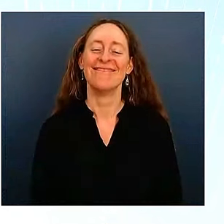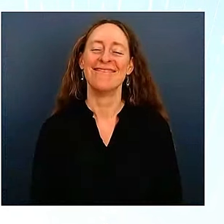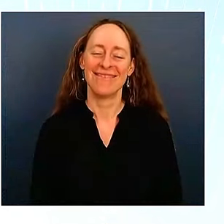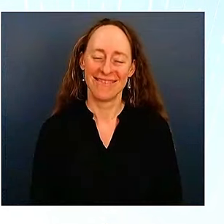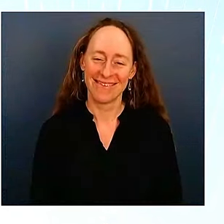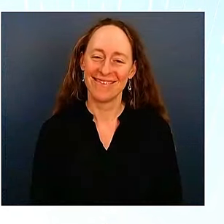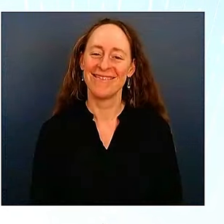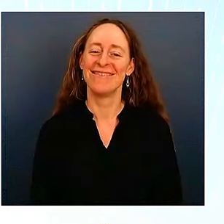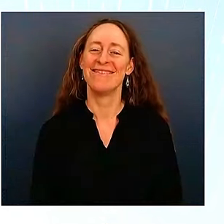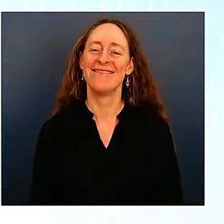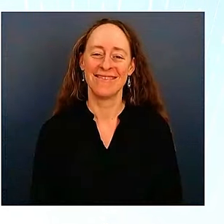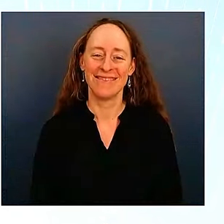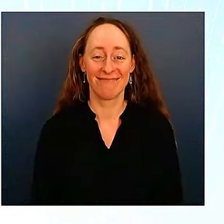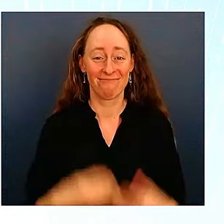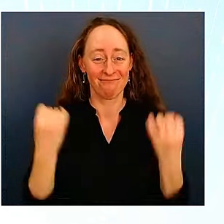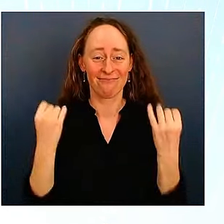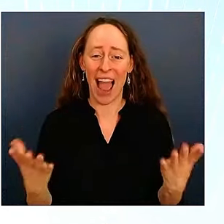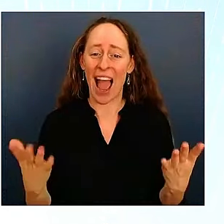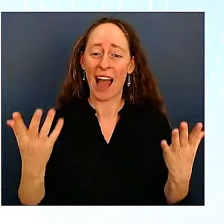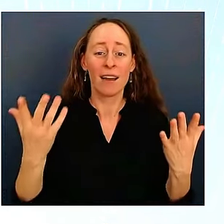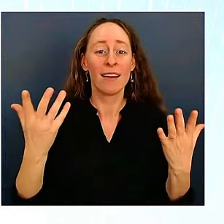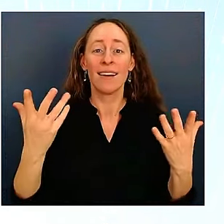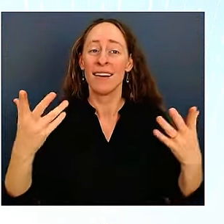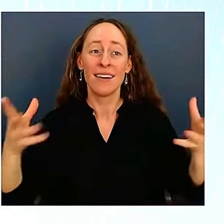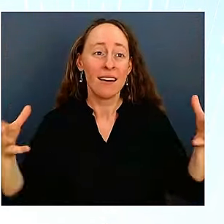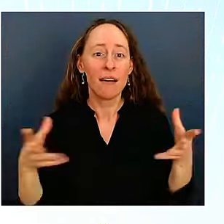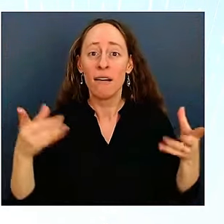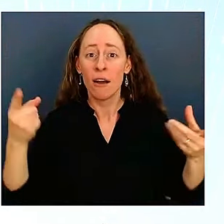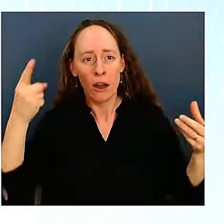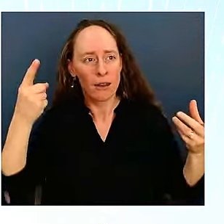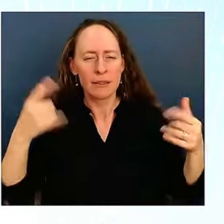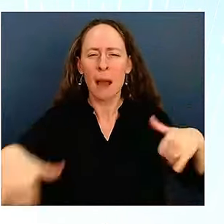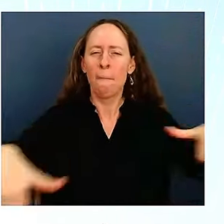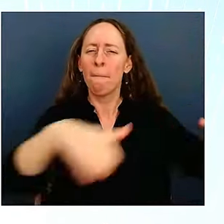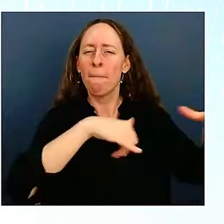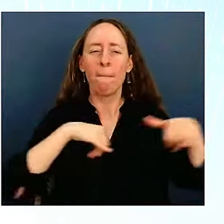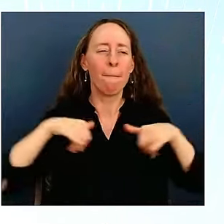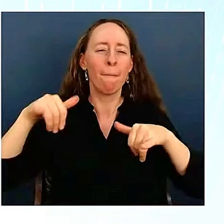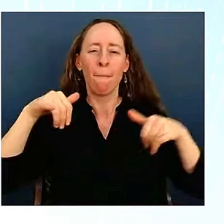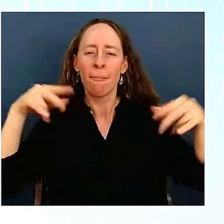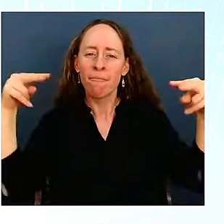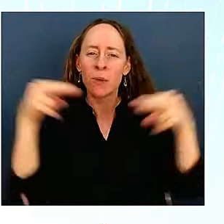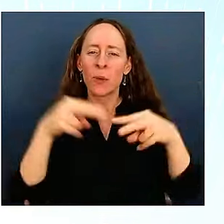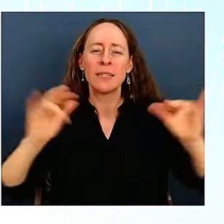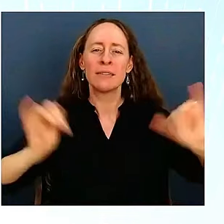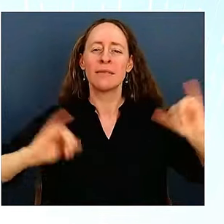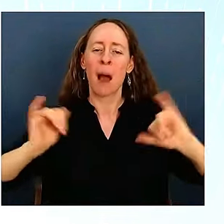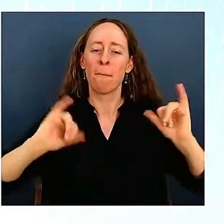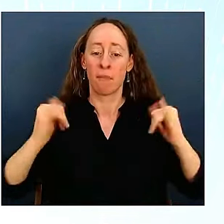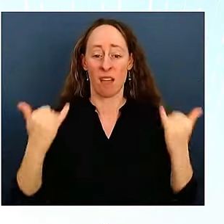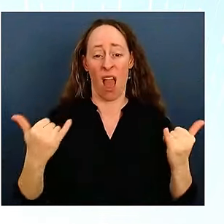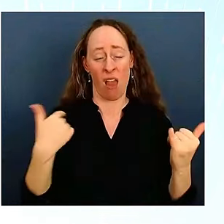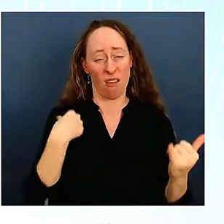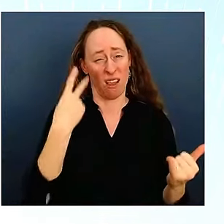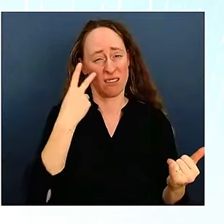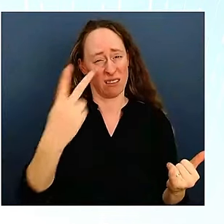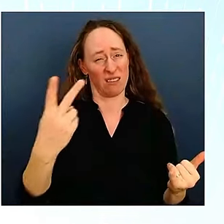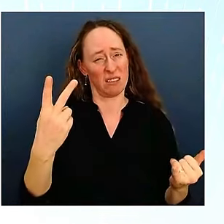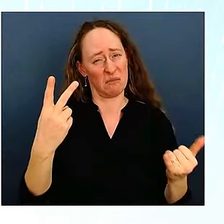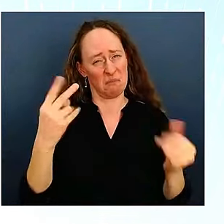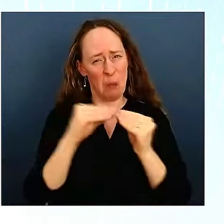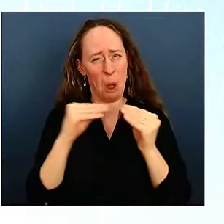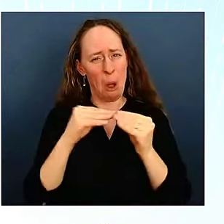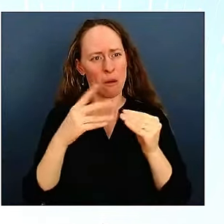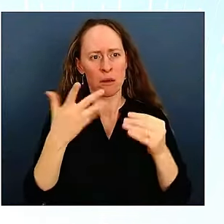than what divides us. There may be a lot of hate and division out there at this moment, but sports, it